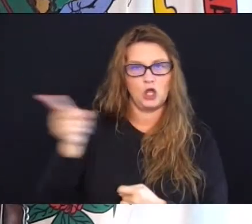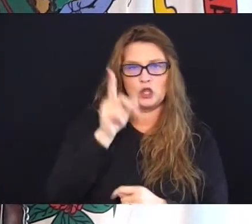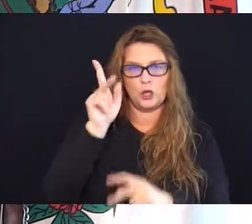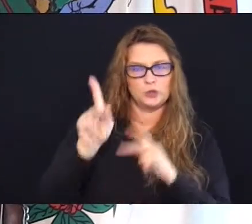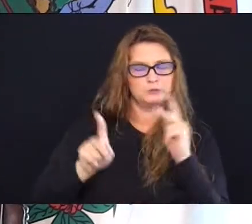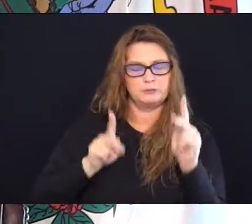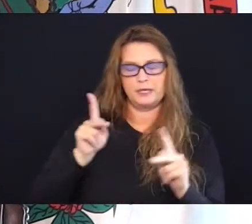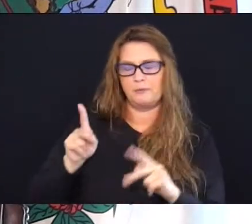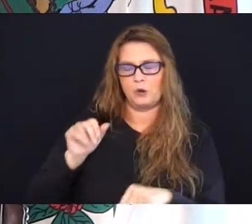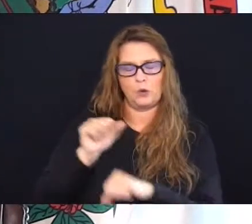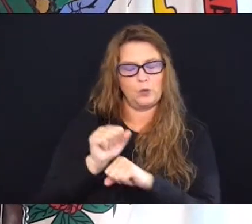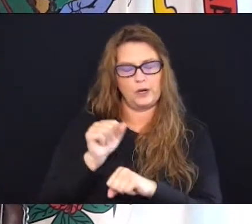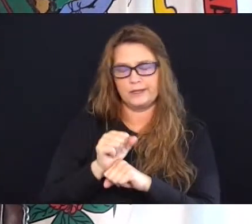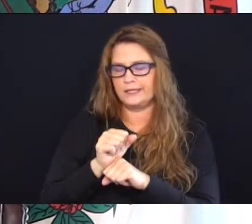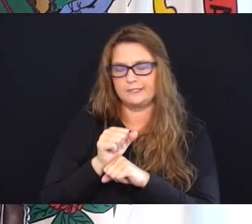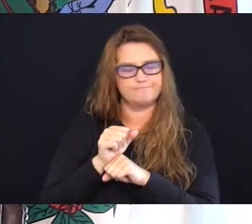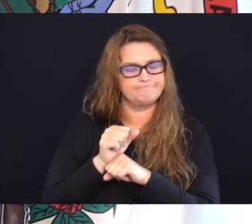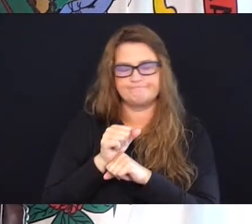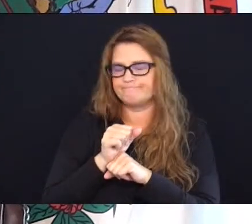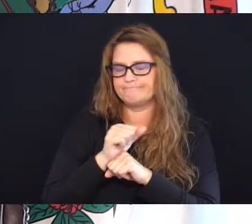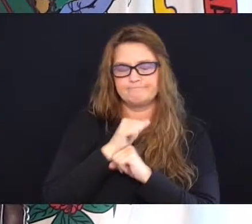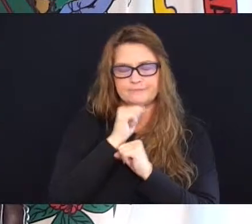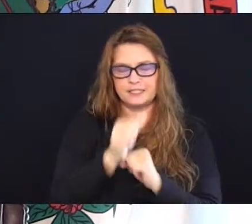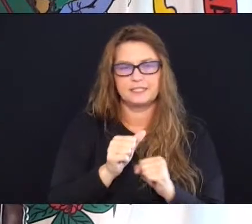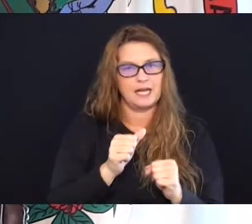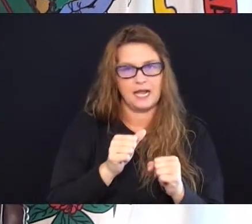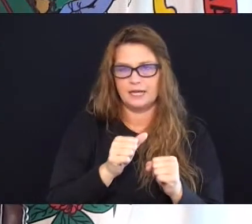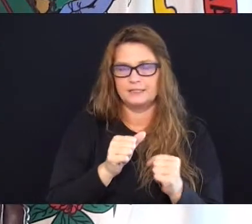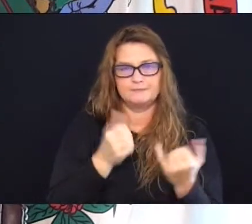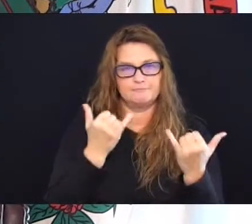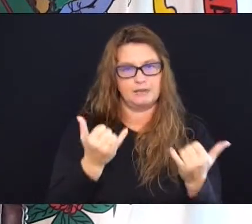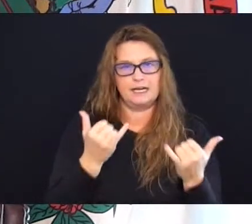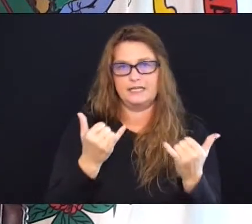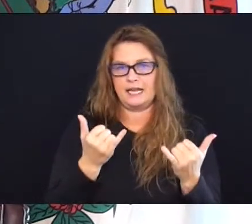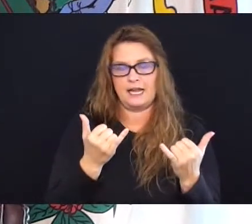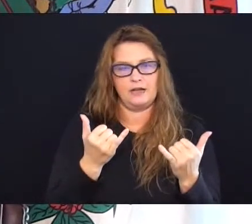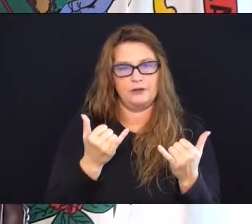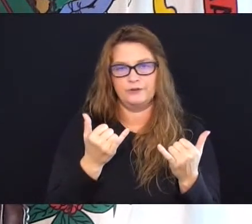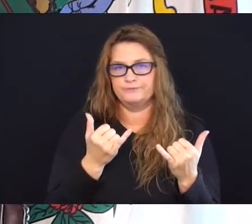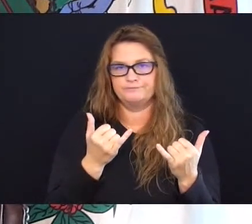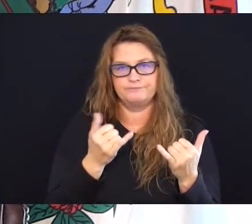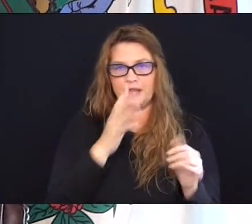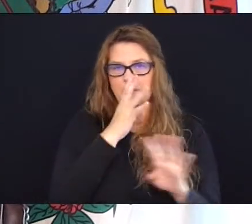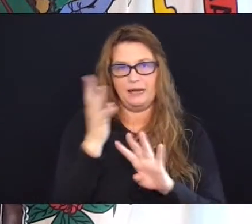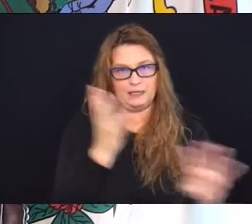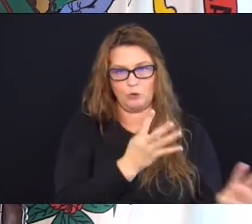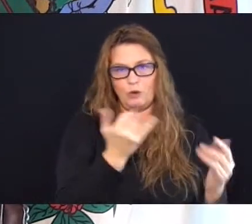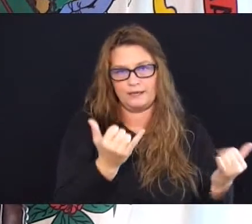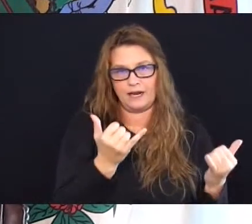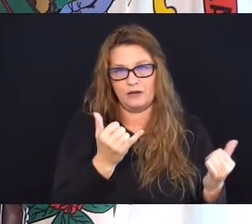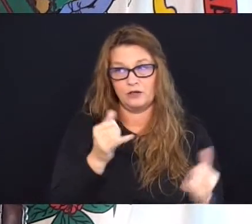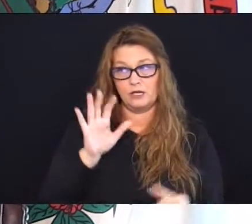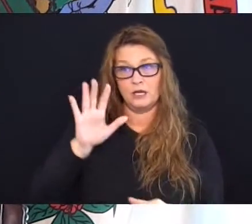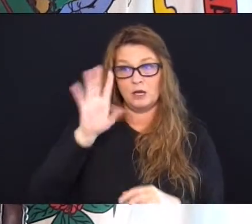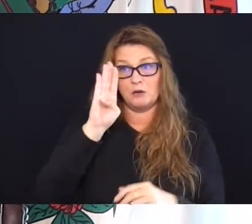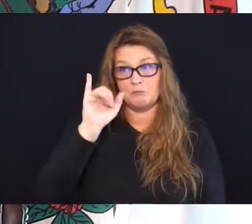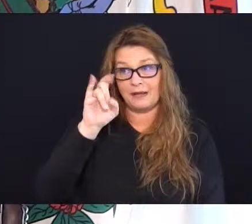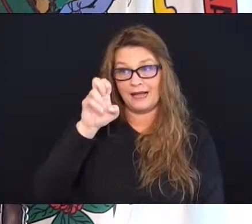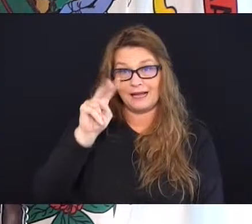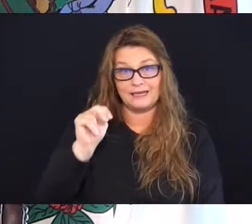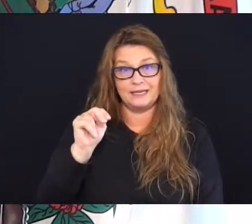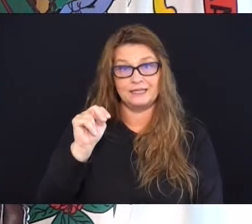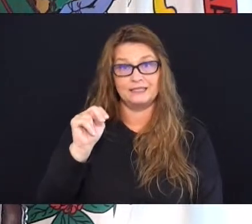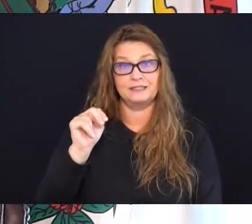right into you-know-where, over and over and over. The Biden administration has been trying